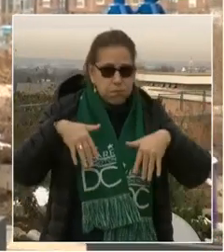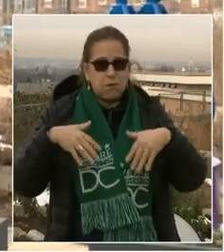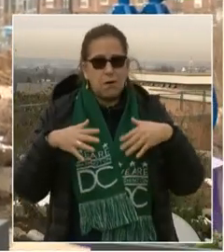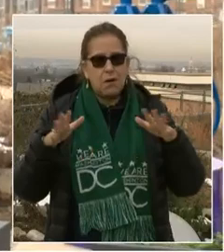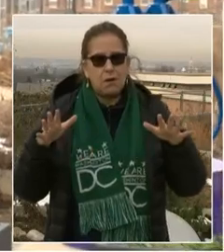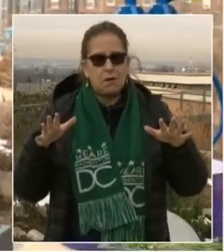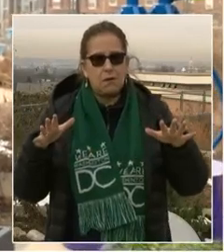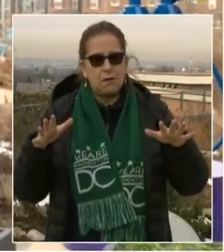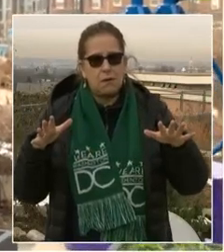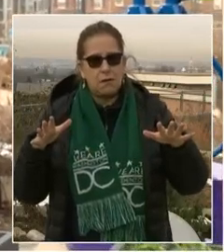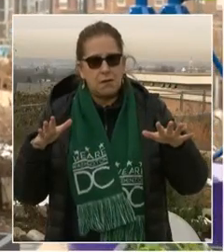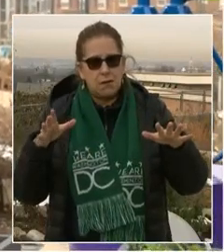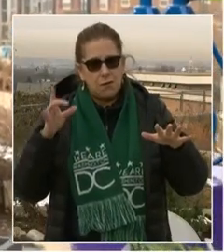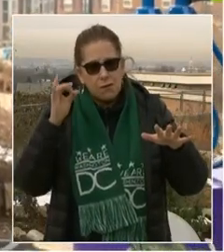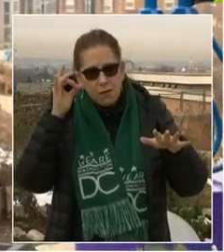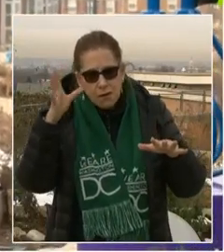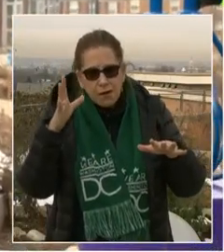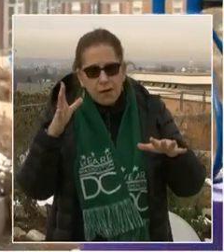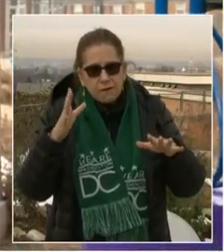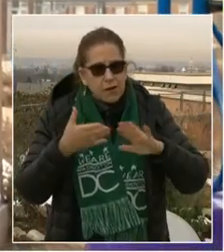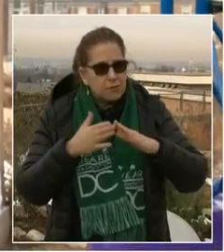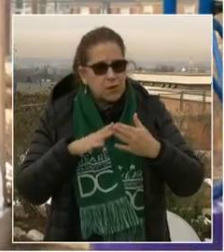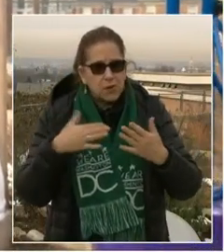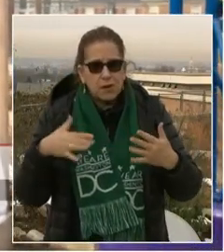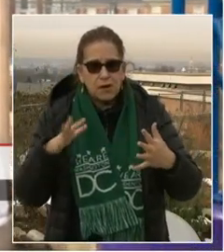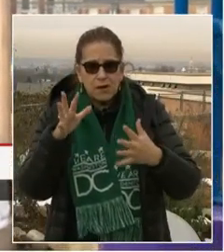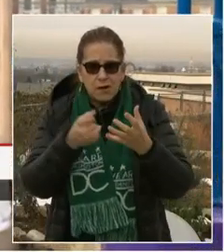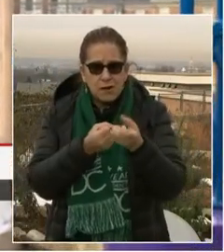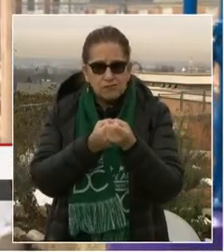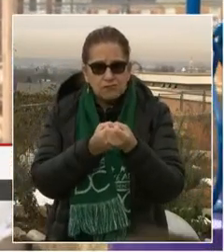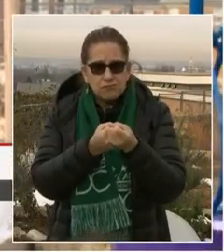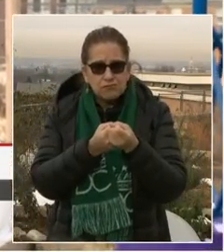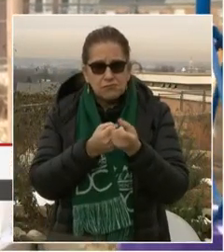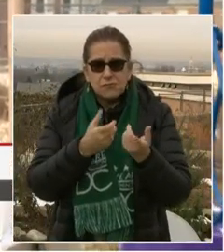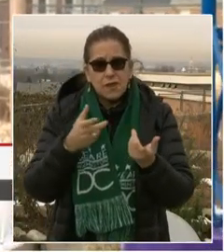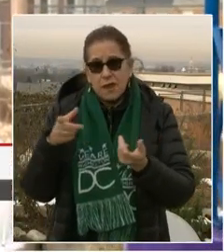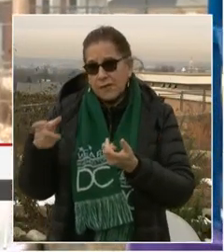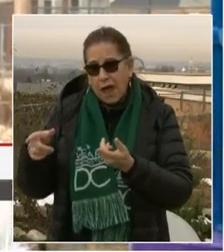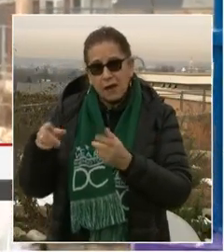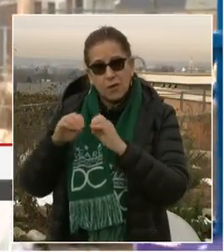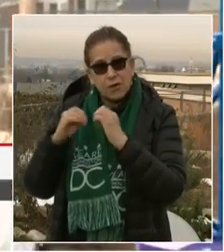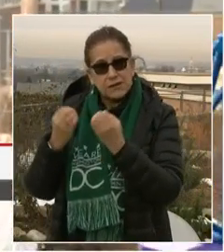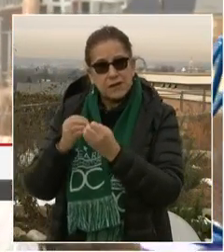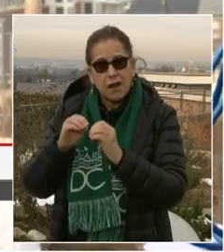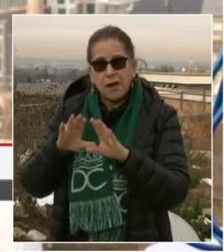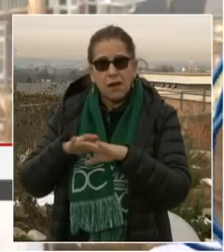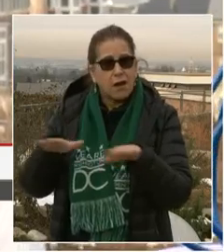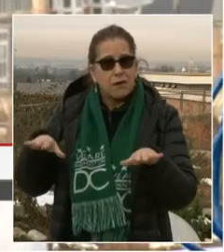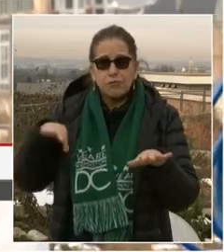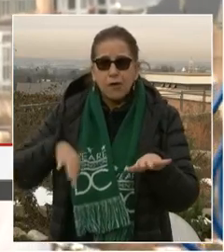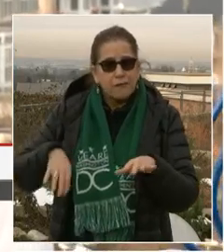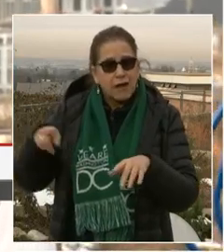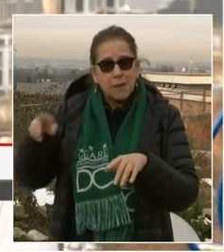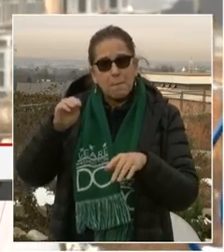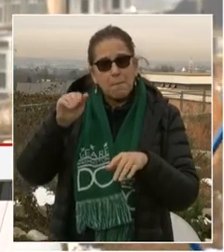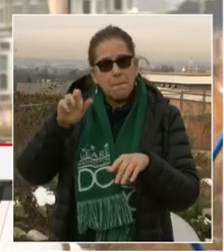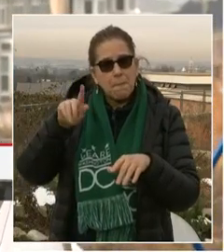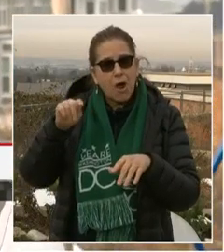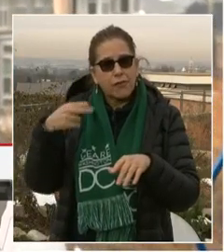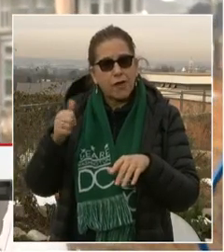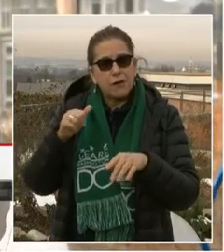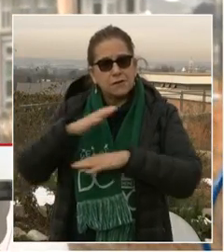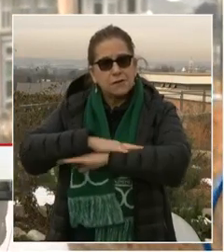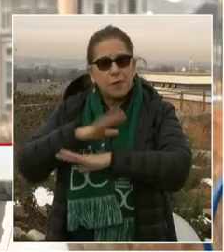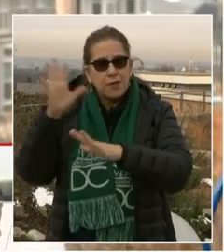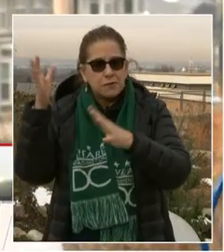the city, nonprofits like Martha's Table, can support each other, how we can stand shoulder